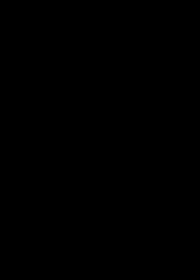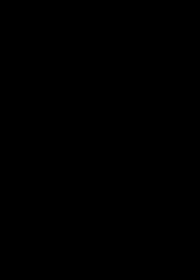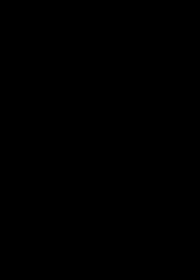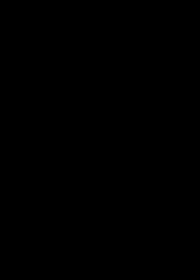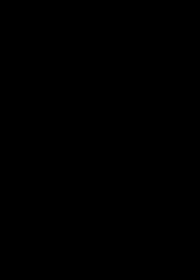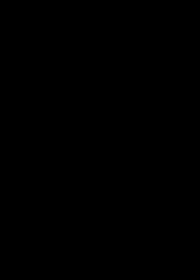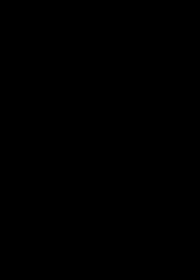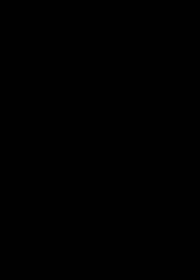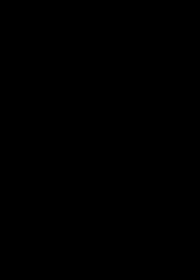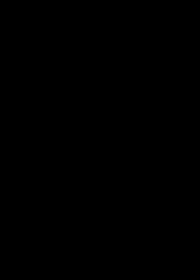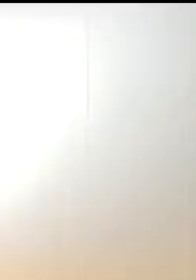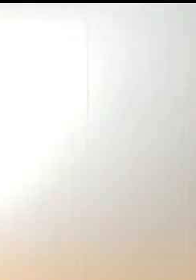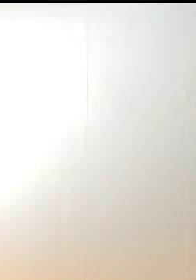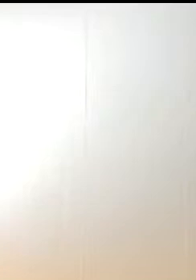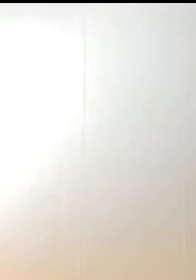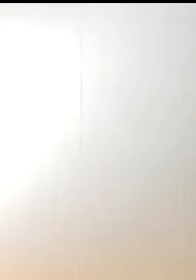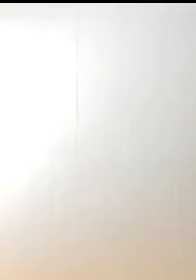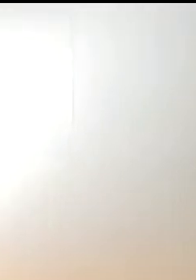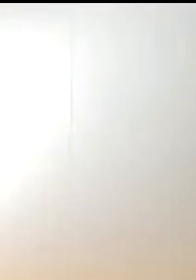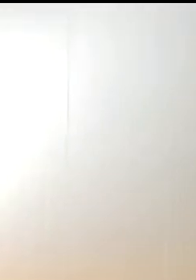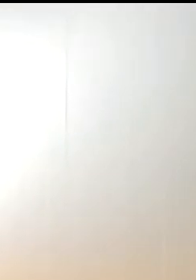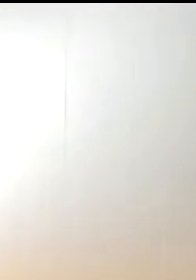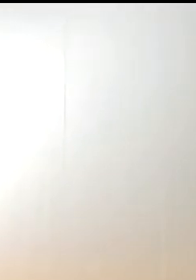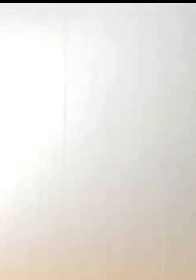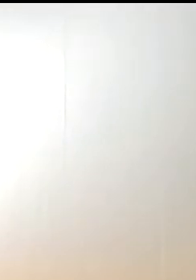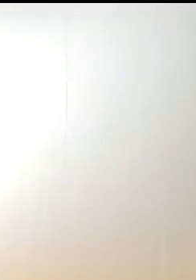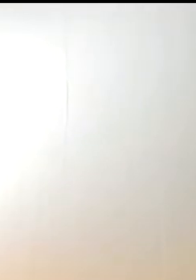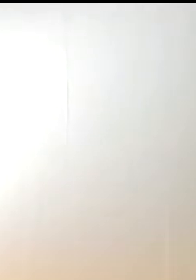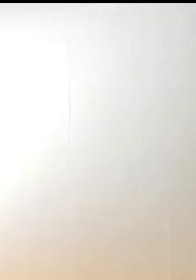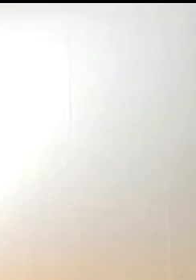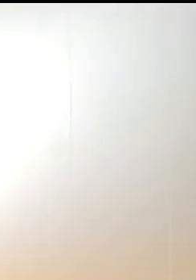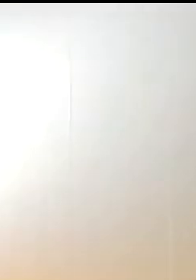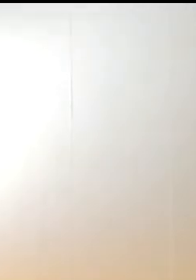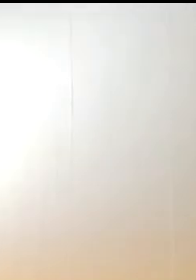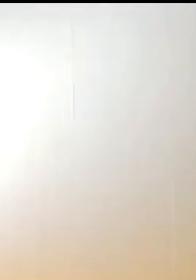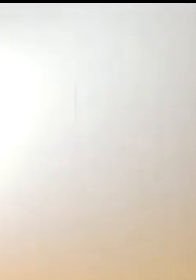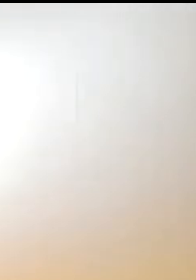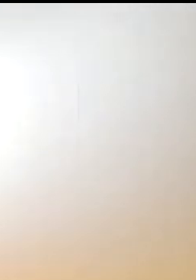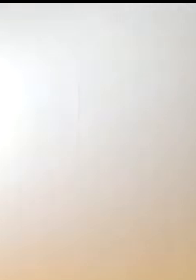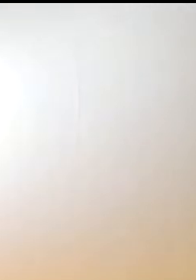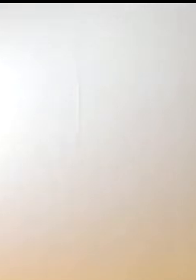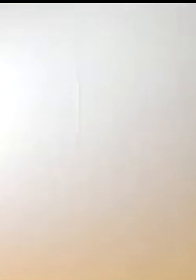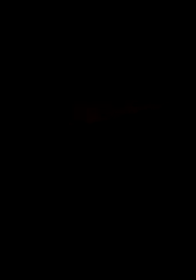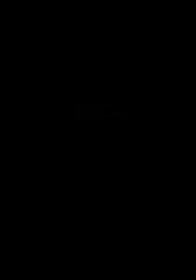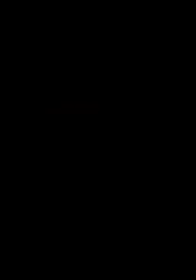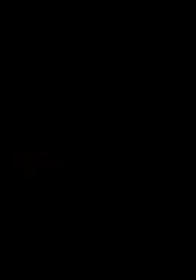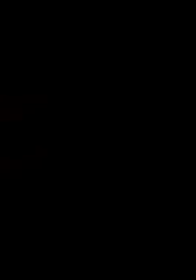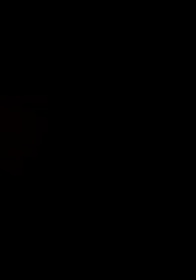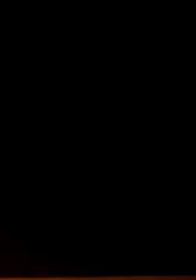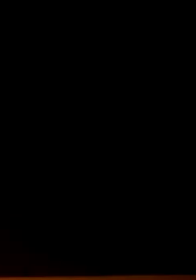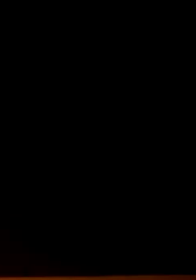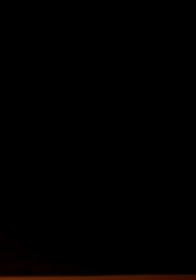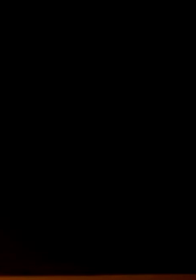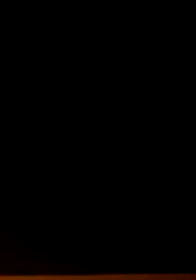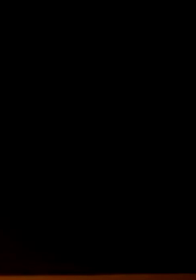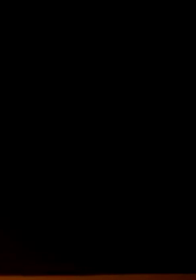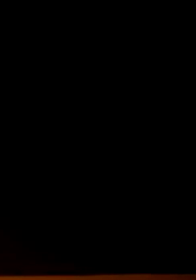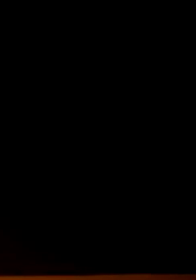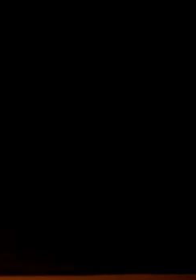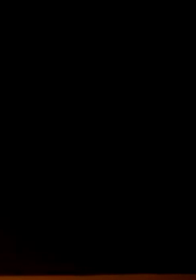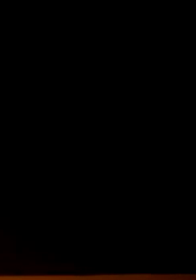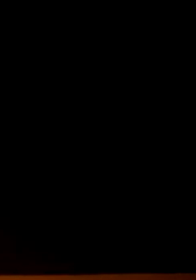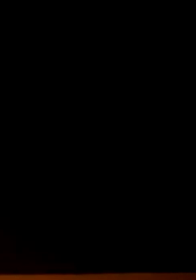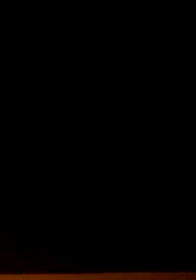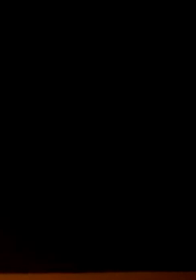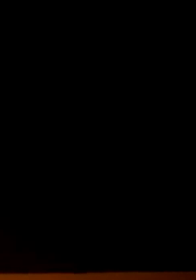One thing that I've never really had much success with is trying to match the sun. It's never quite felt right to me. Knowing that we were in Arrakis, we